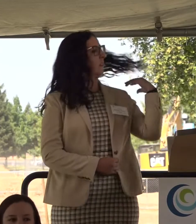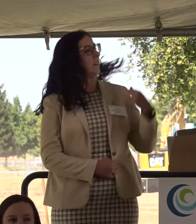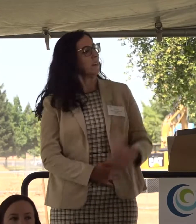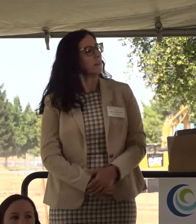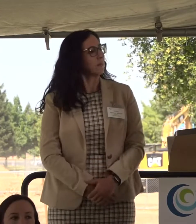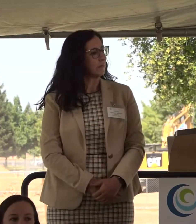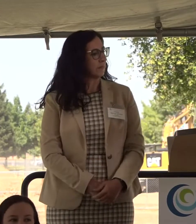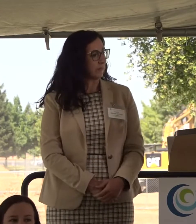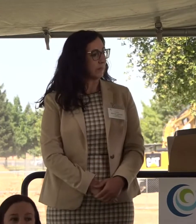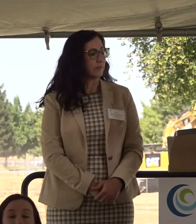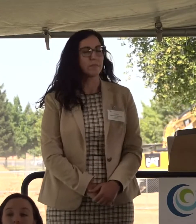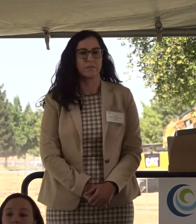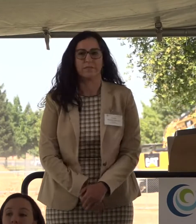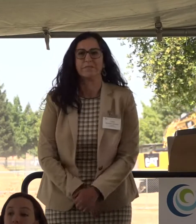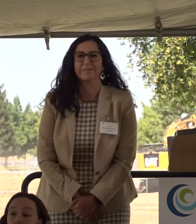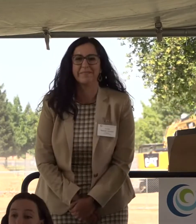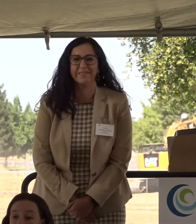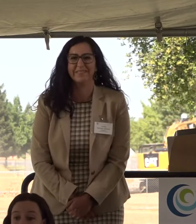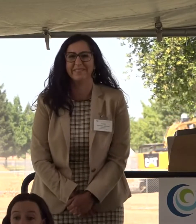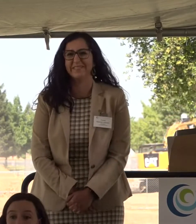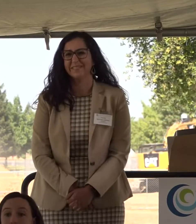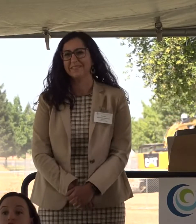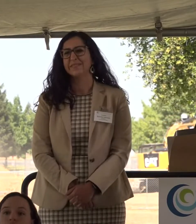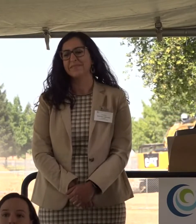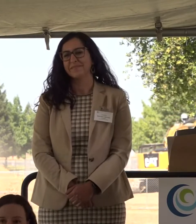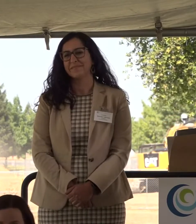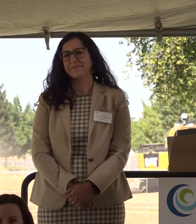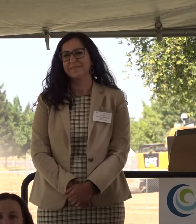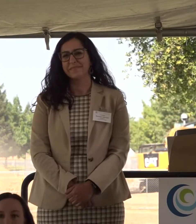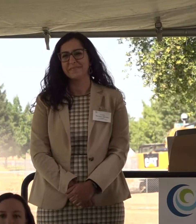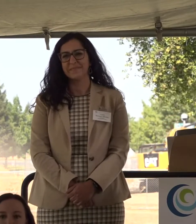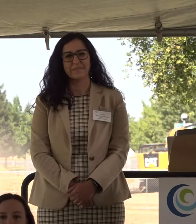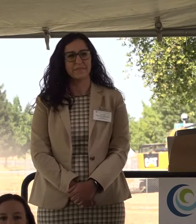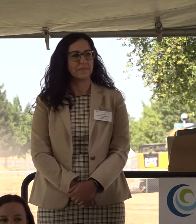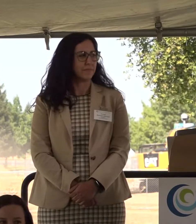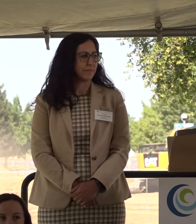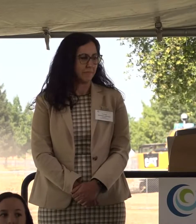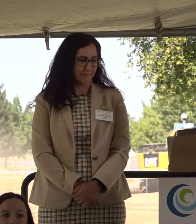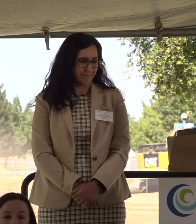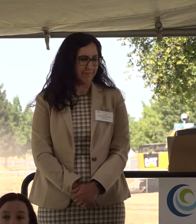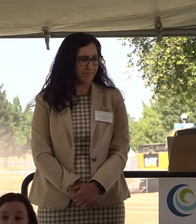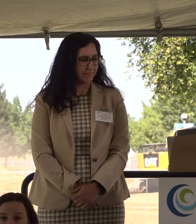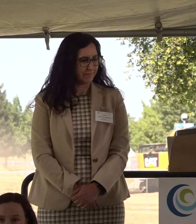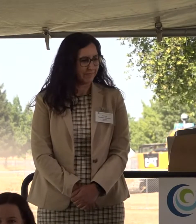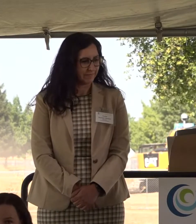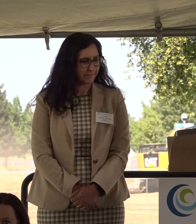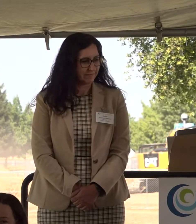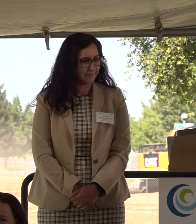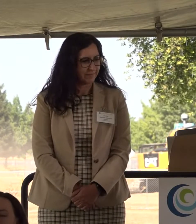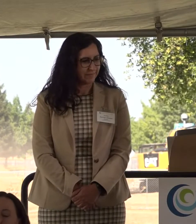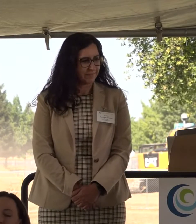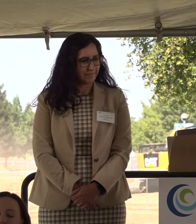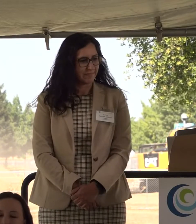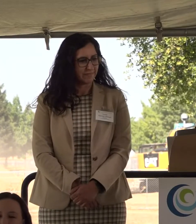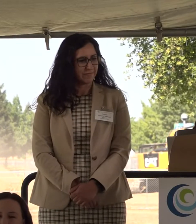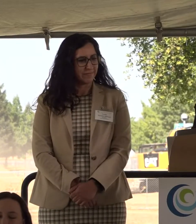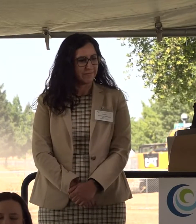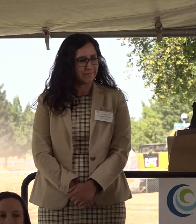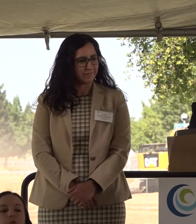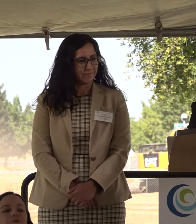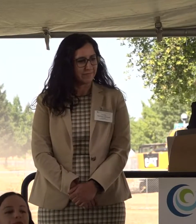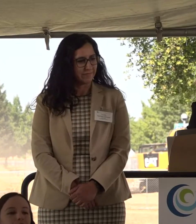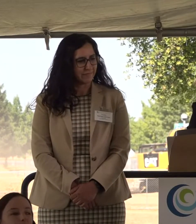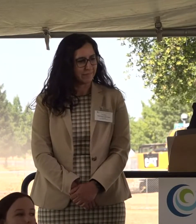and President of our board, Trustee Johnson, will be up here with me as we go through this next section. So